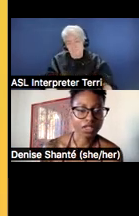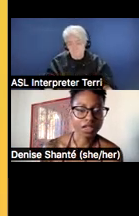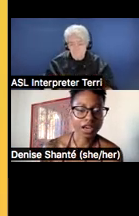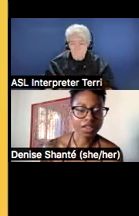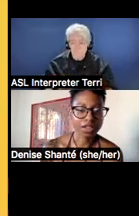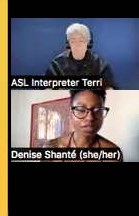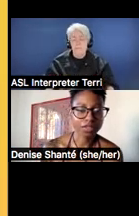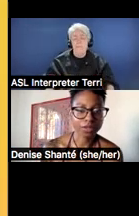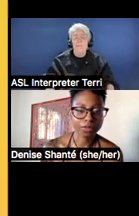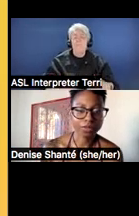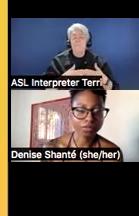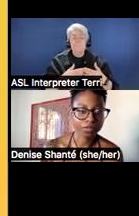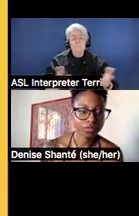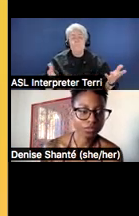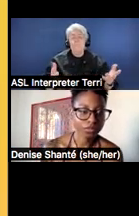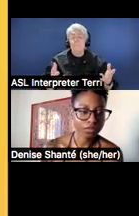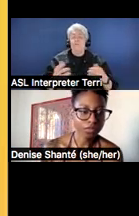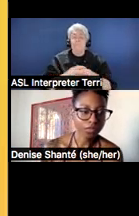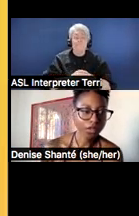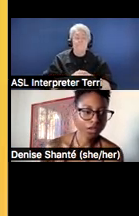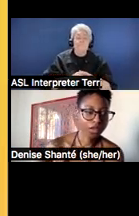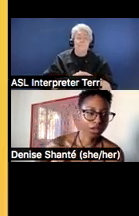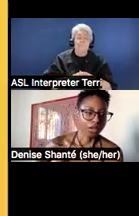As far as our gathering flow,